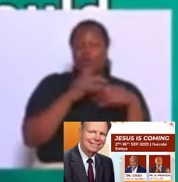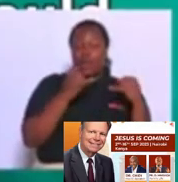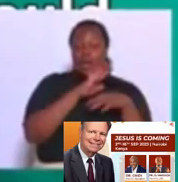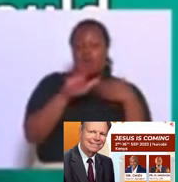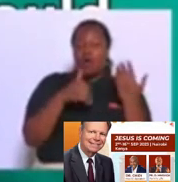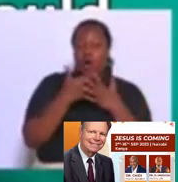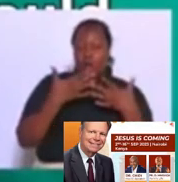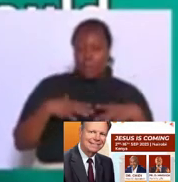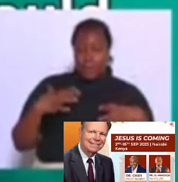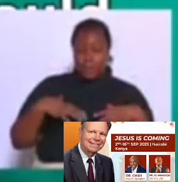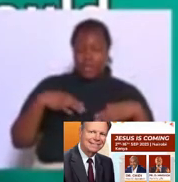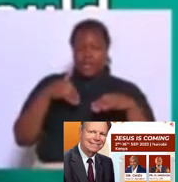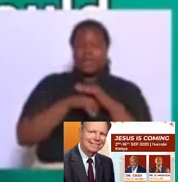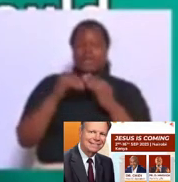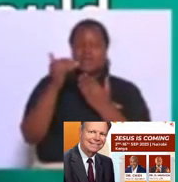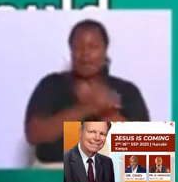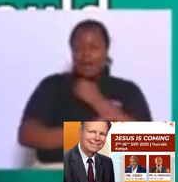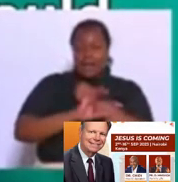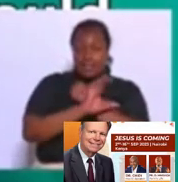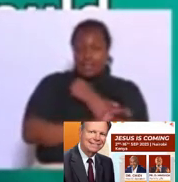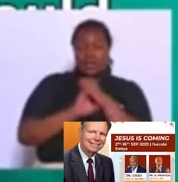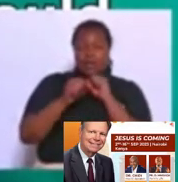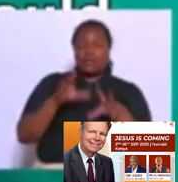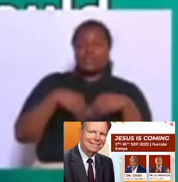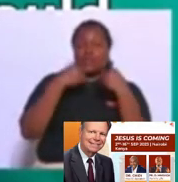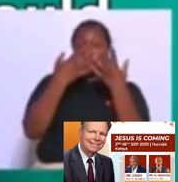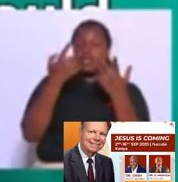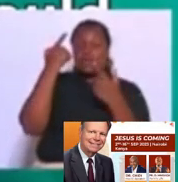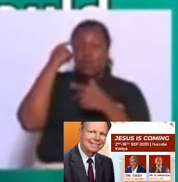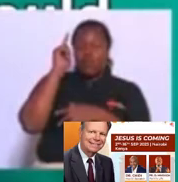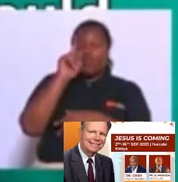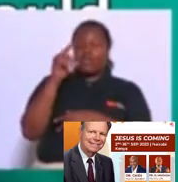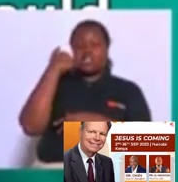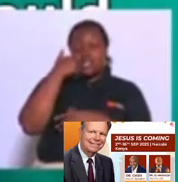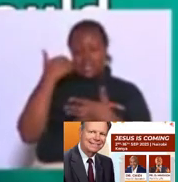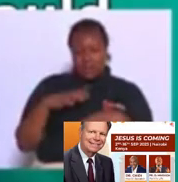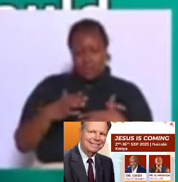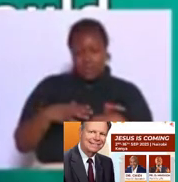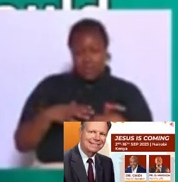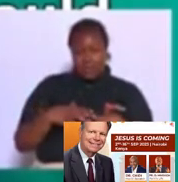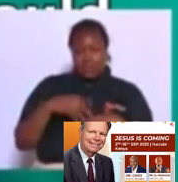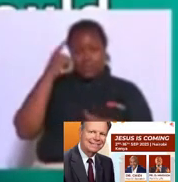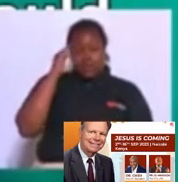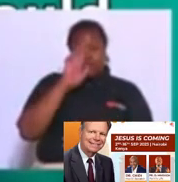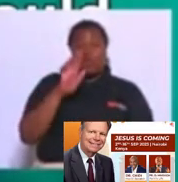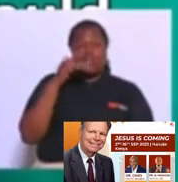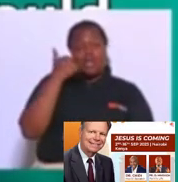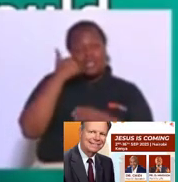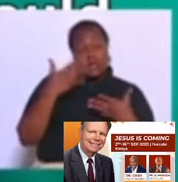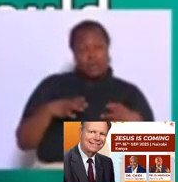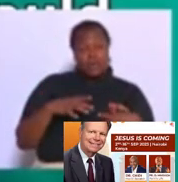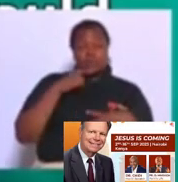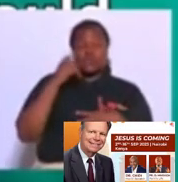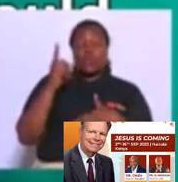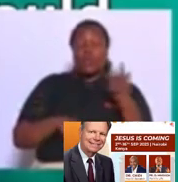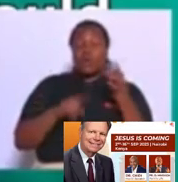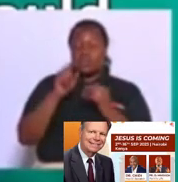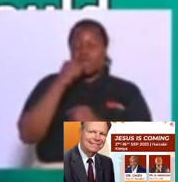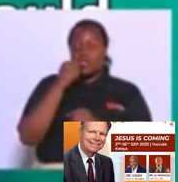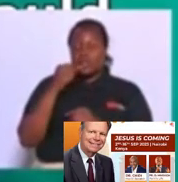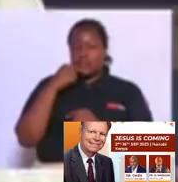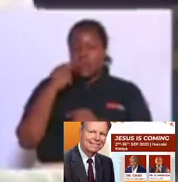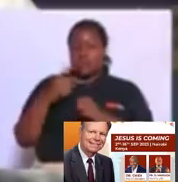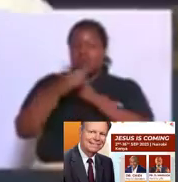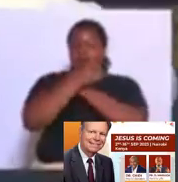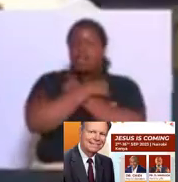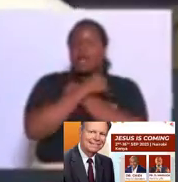the country would be recommending it for his patients, for their patients. So what he's saying is,